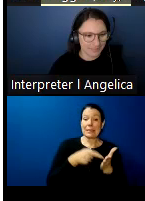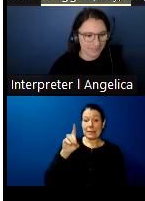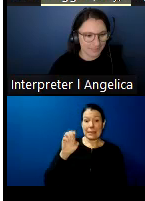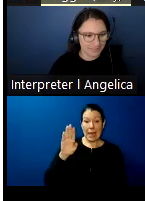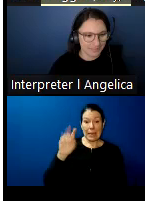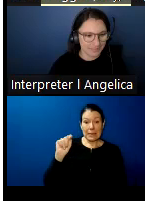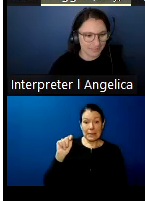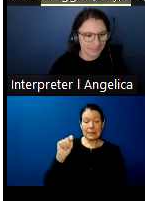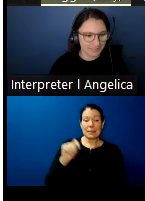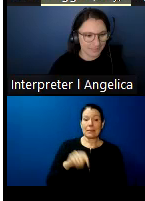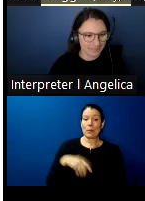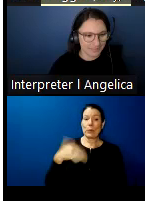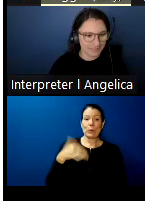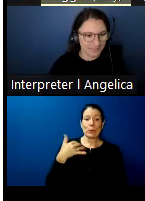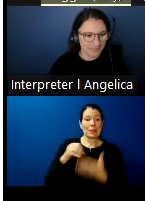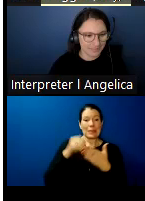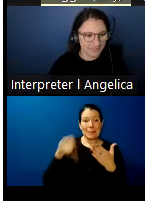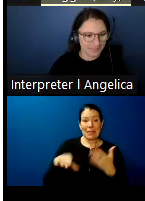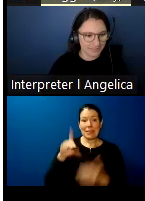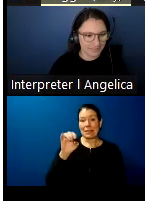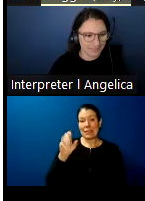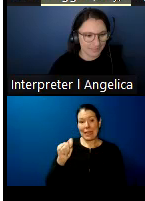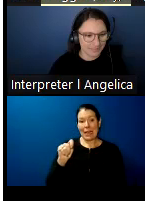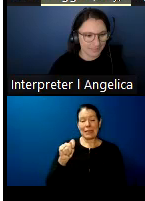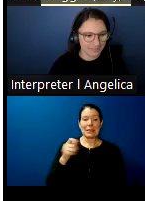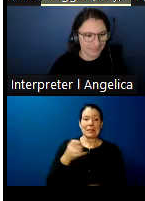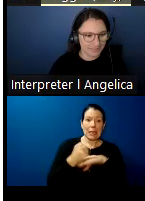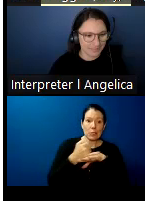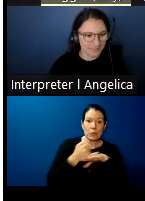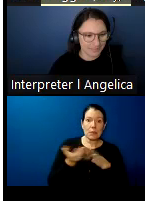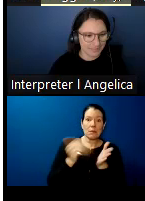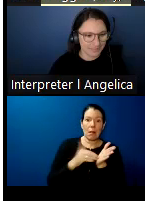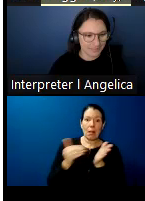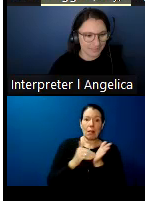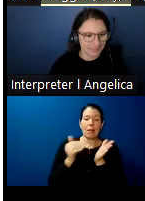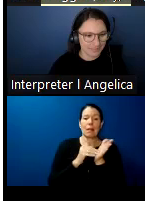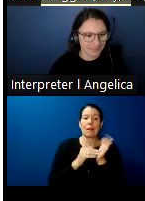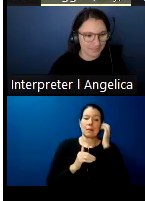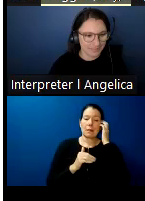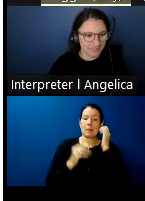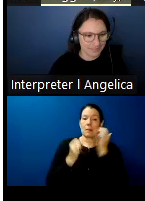It's expensive to have debt. You're paying interest over and over again. So whether that's